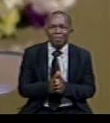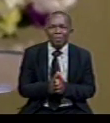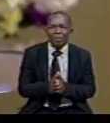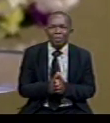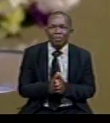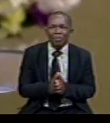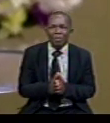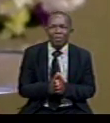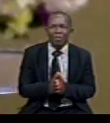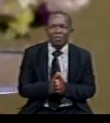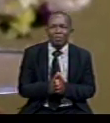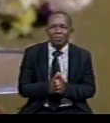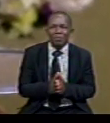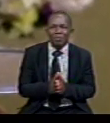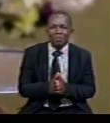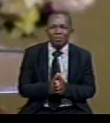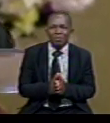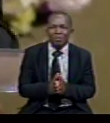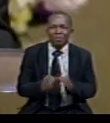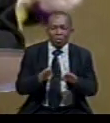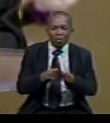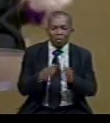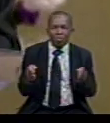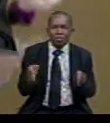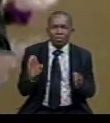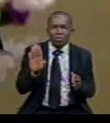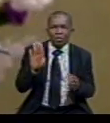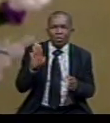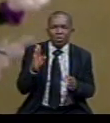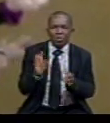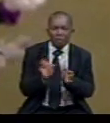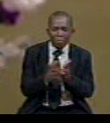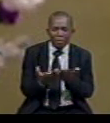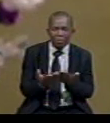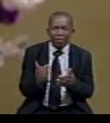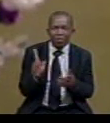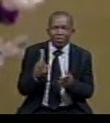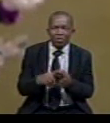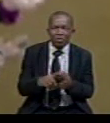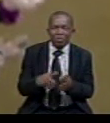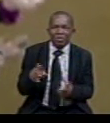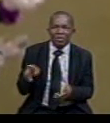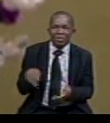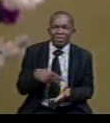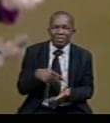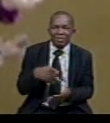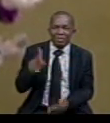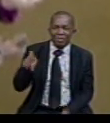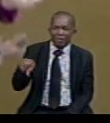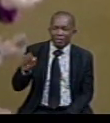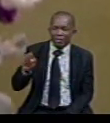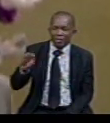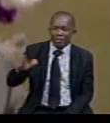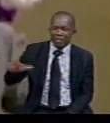While you do that, open your Bible to Psalm 126.